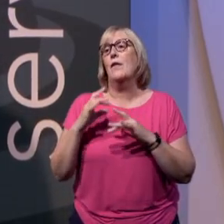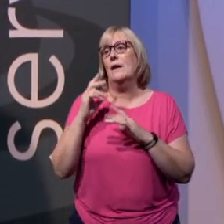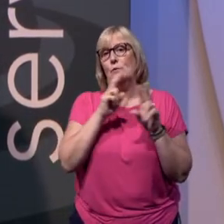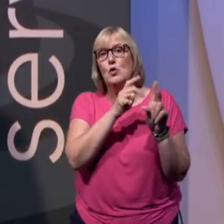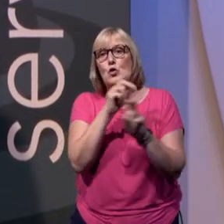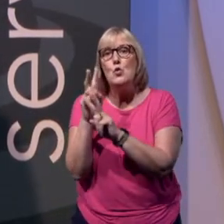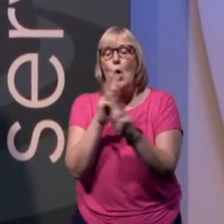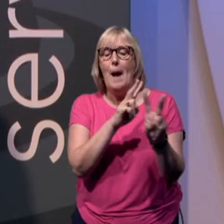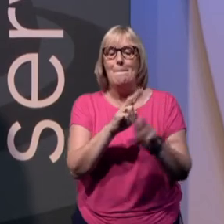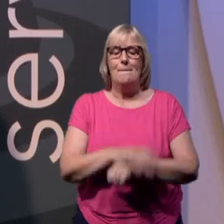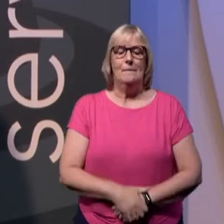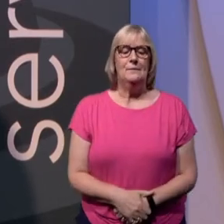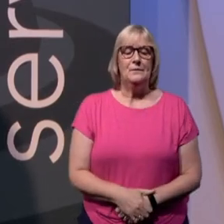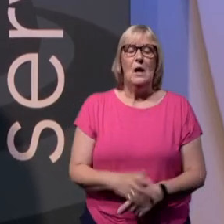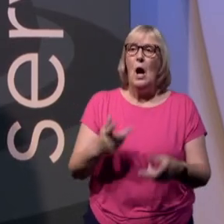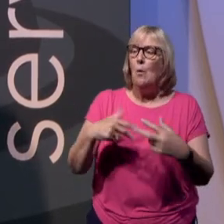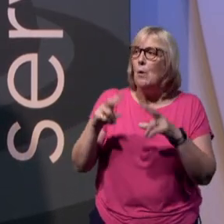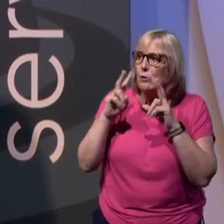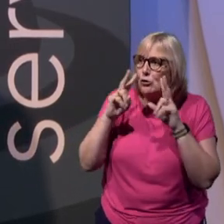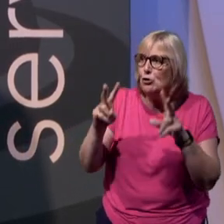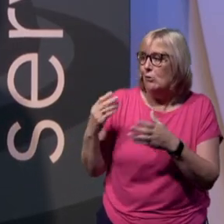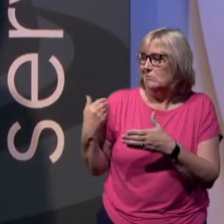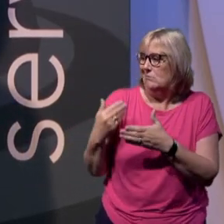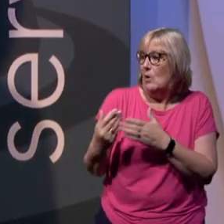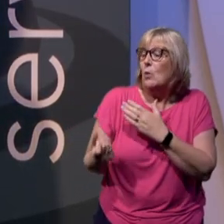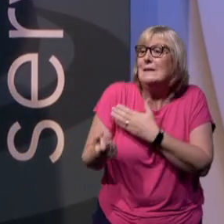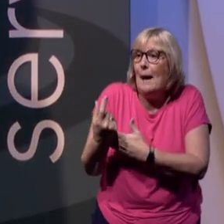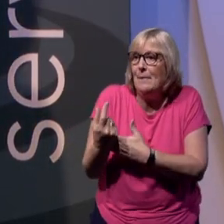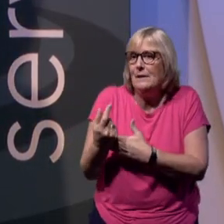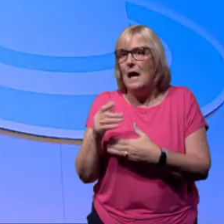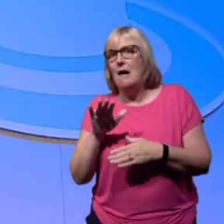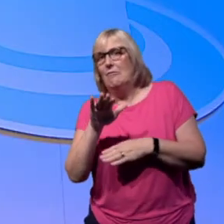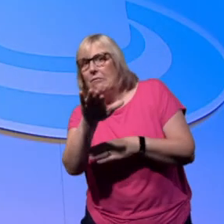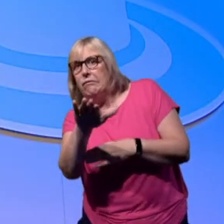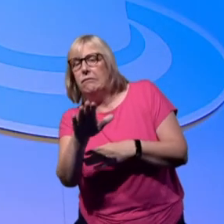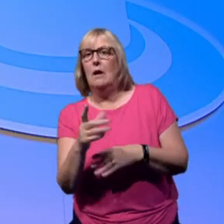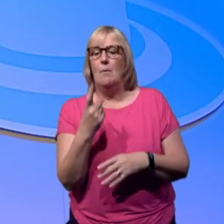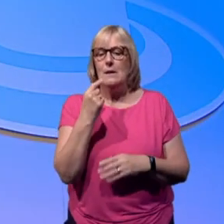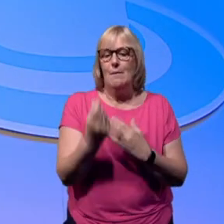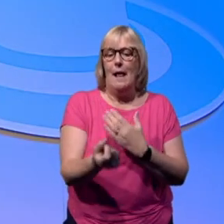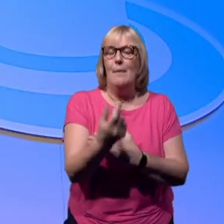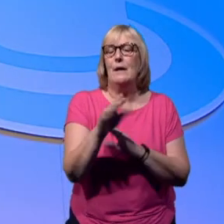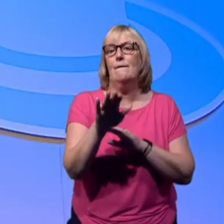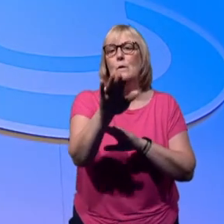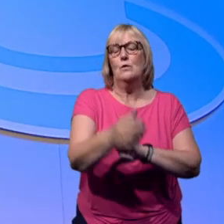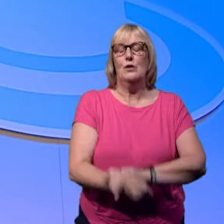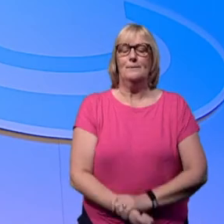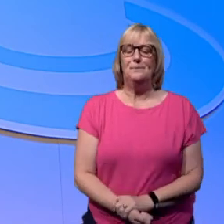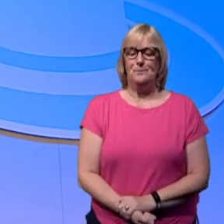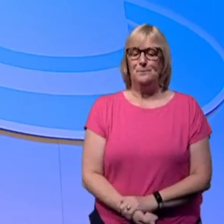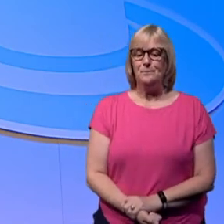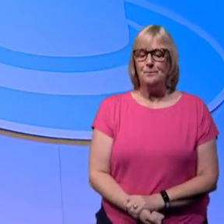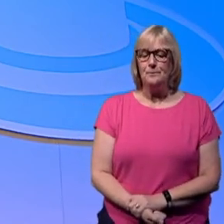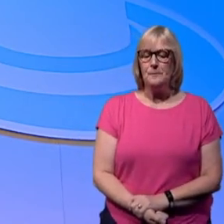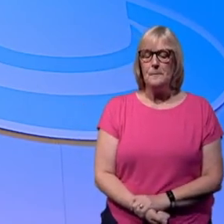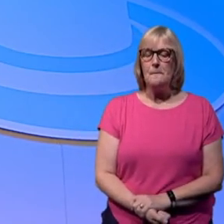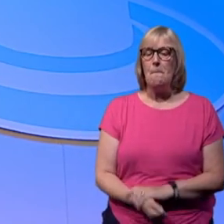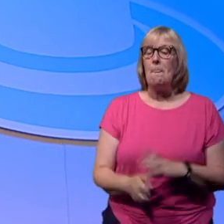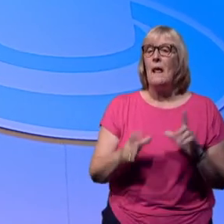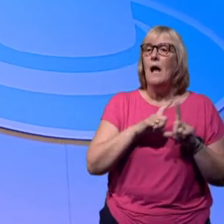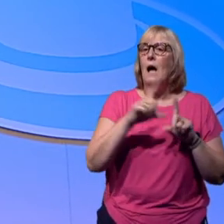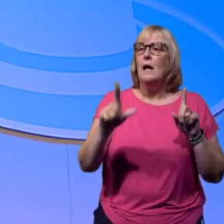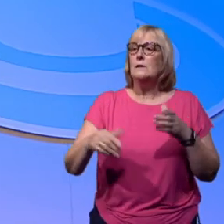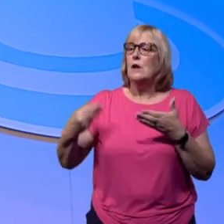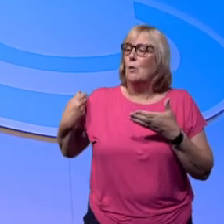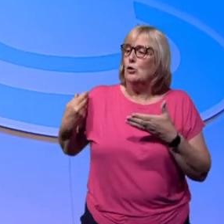it'd be fantastic to show you around and show you some of the refurbishment work that's gone on. Well, the whole Derwent journey has been one